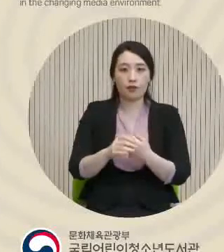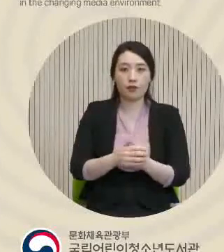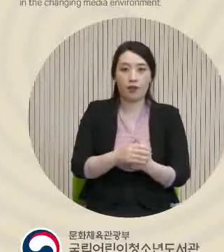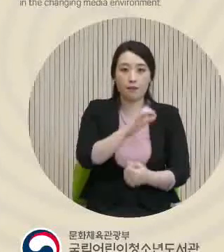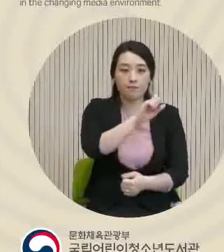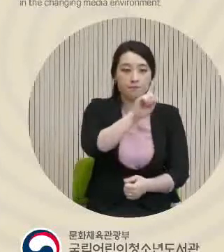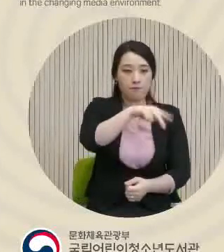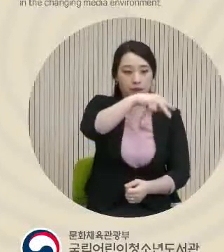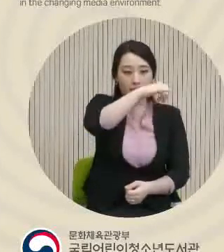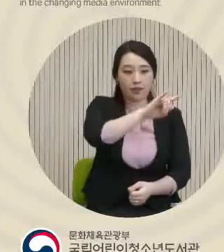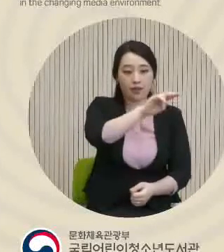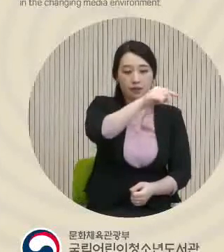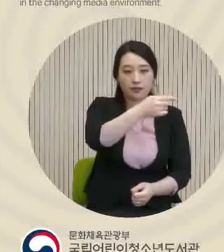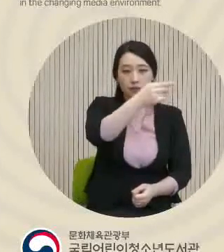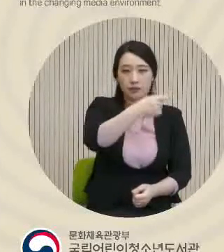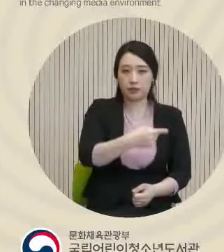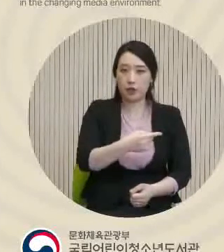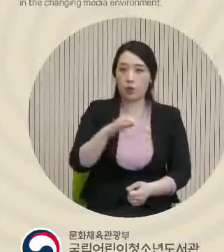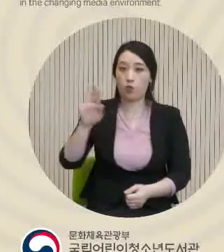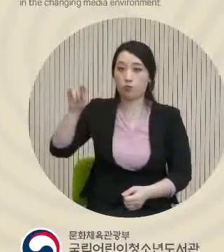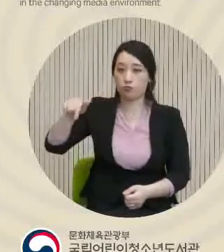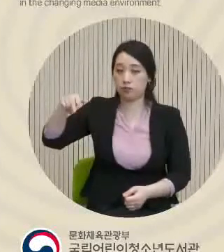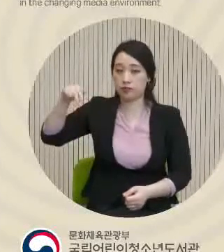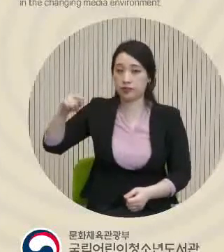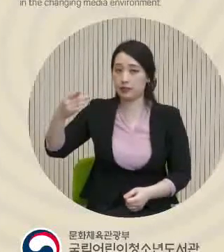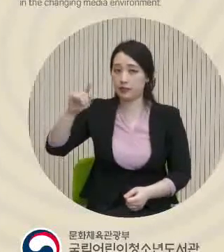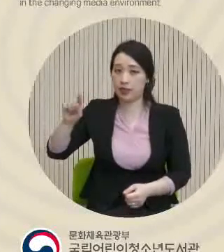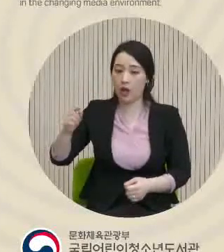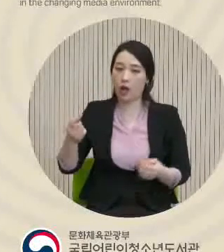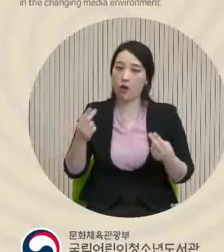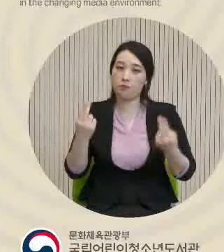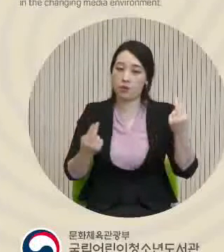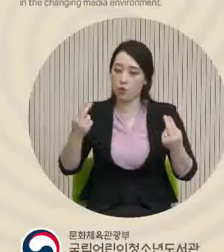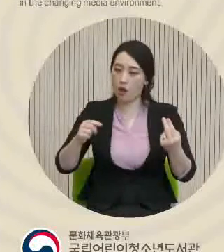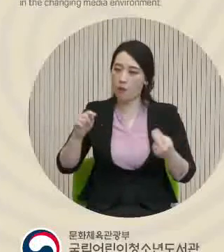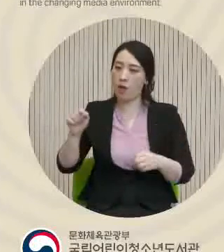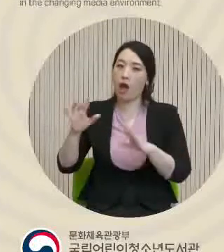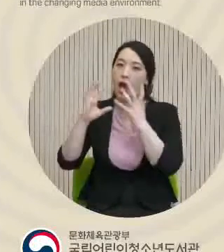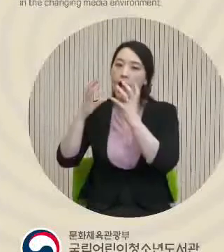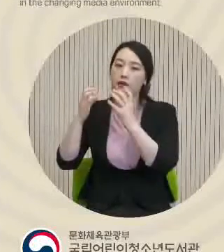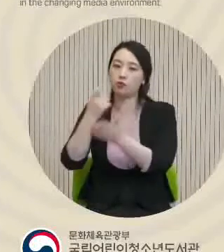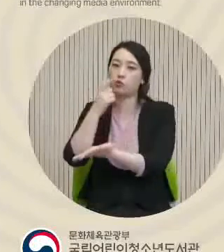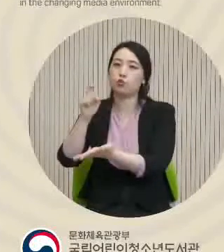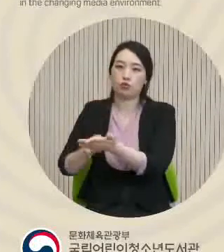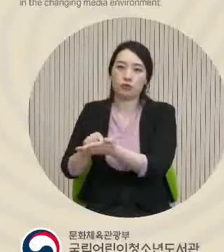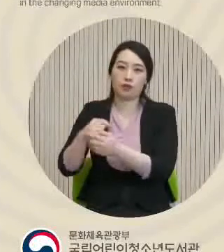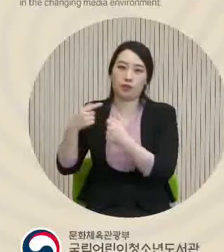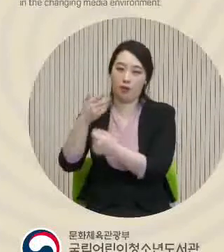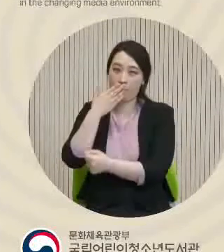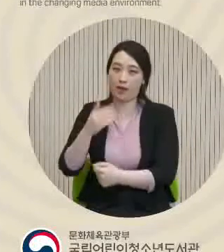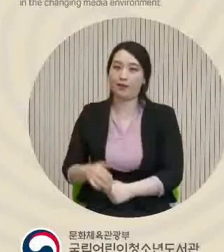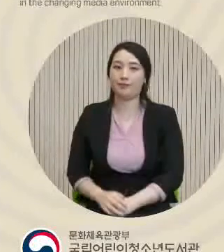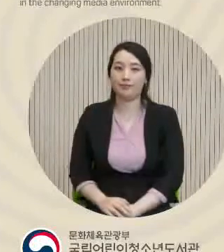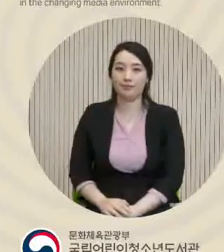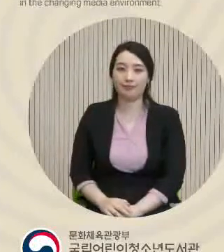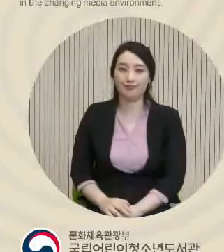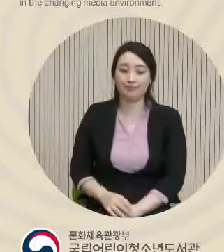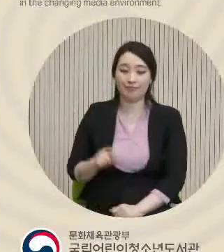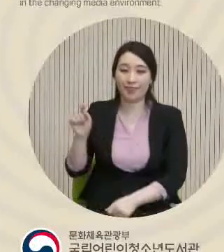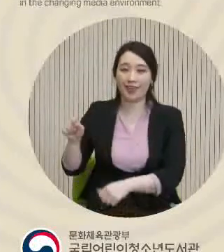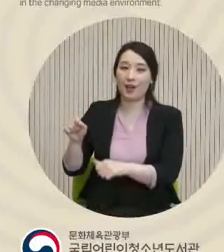to podcast. It is appropriate for children who lack digital literacy.